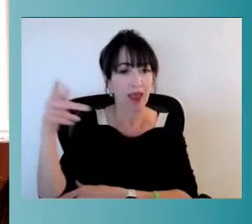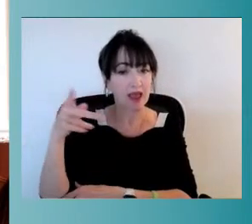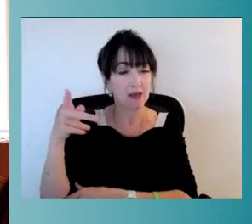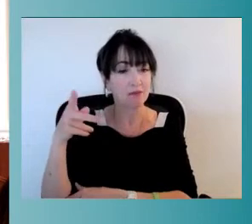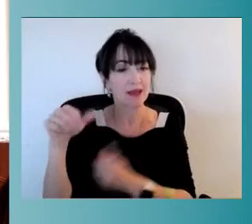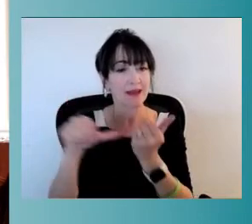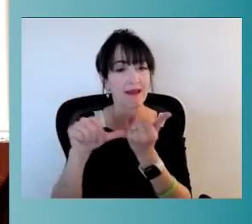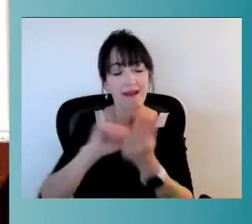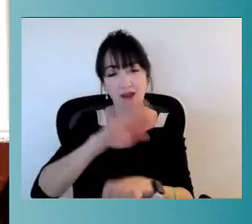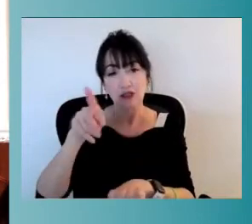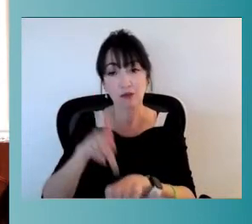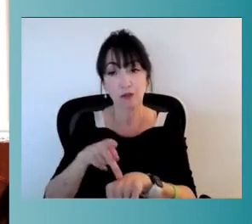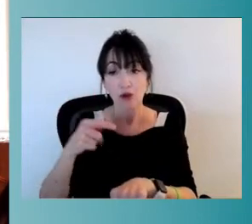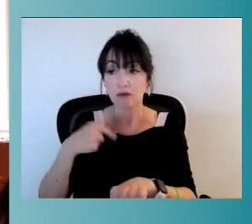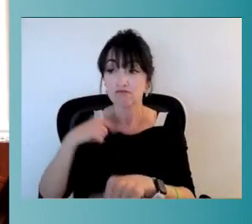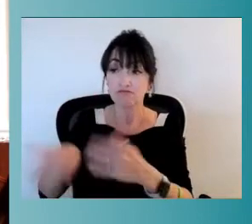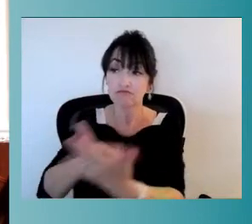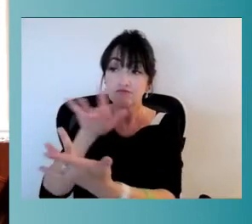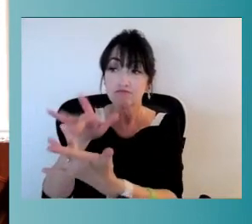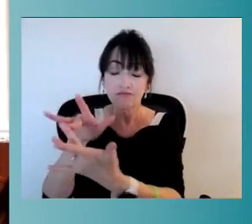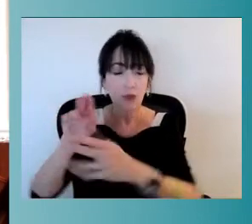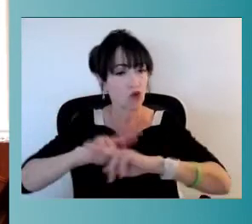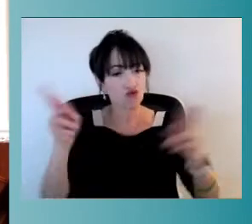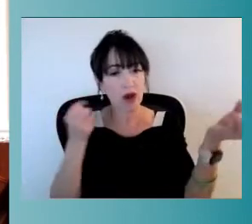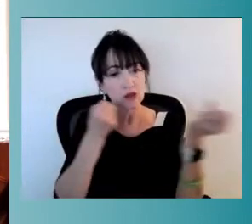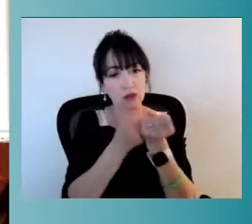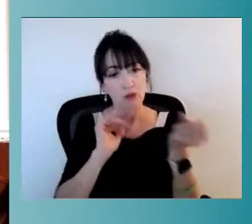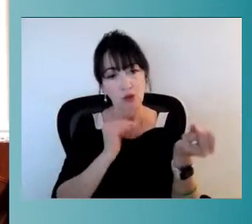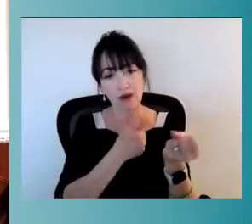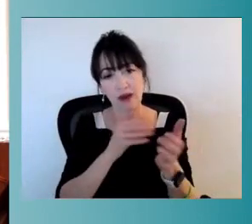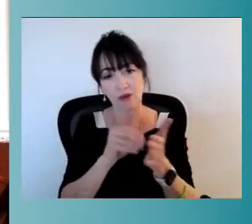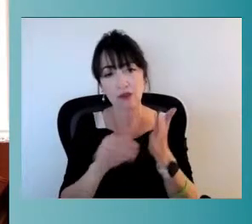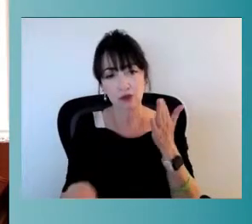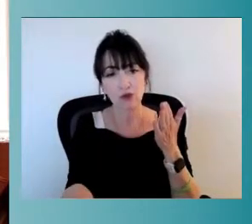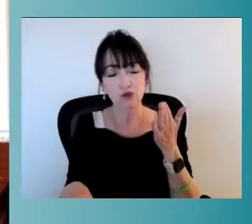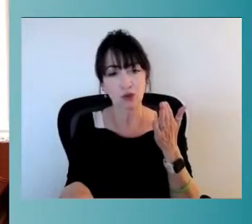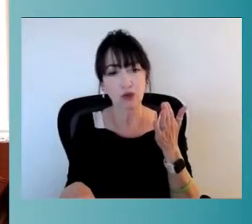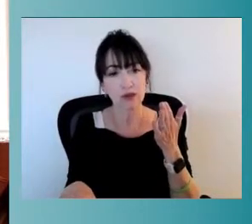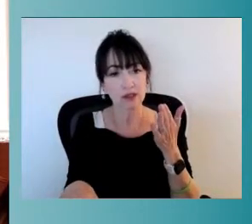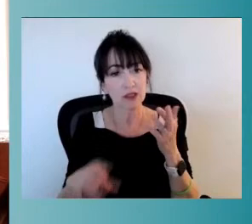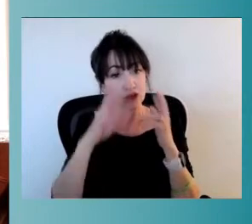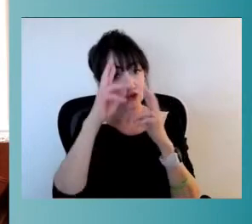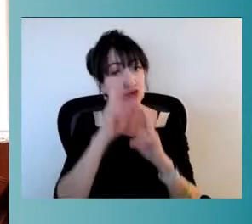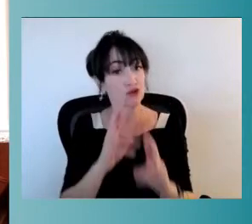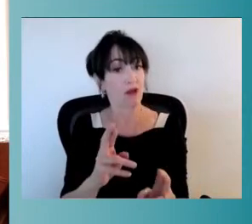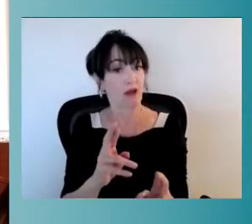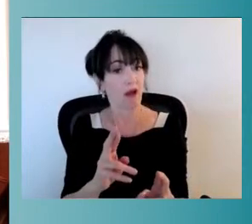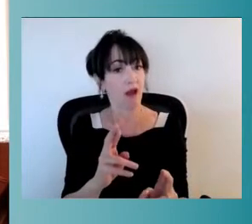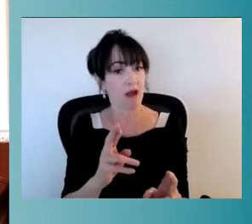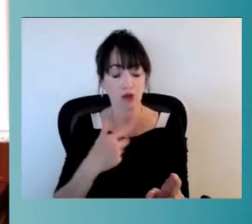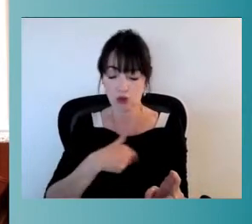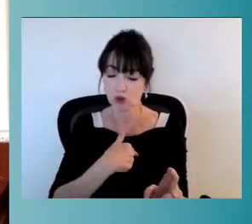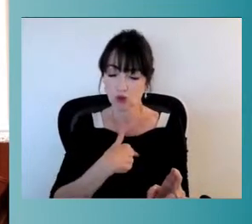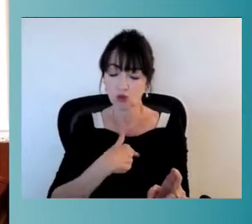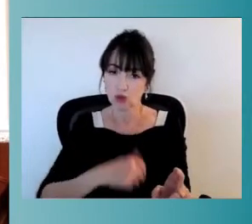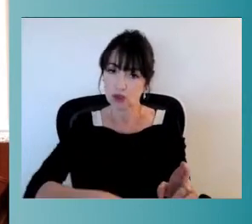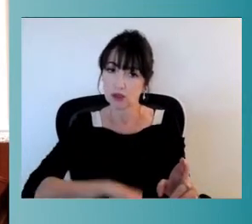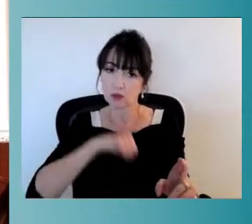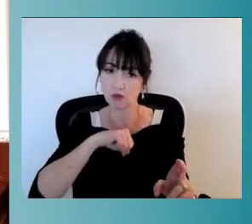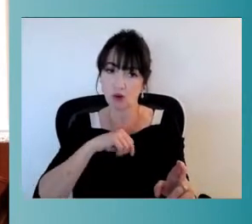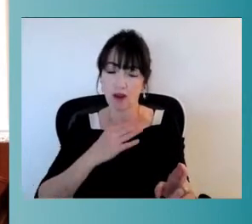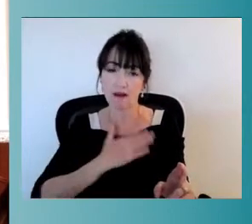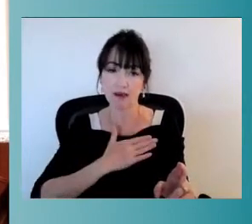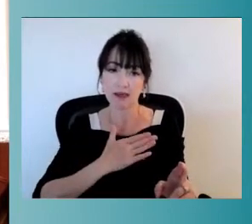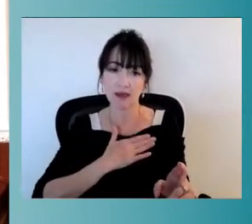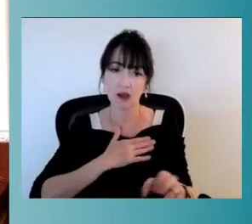and we're ready to support our students. And that is, it's an honor for us to do. We take pride in what we do, but we